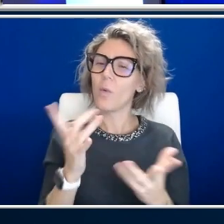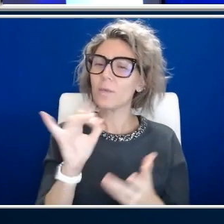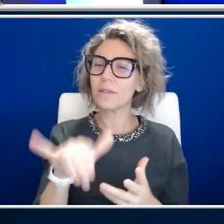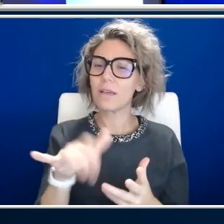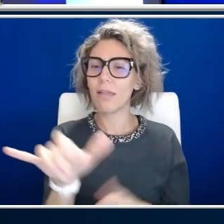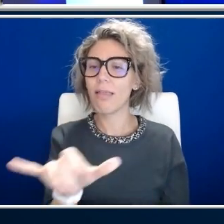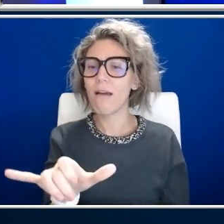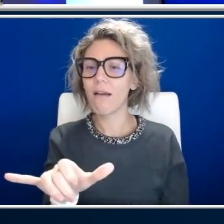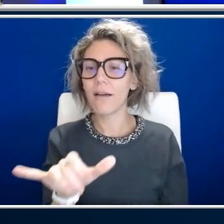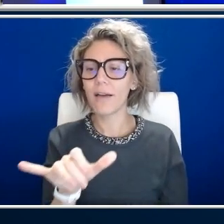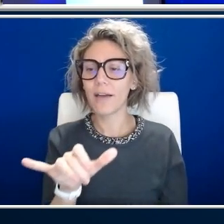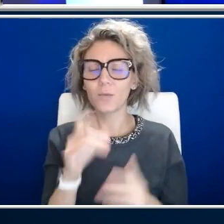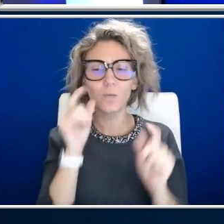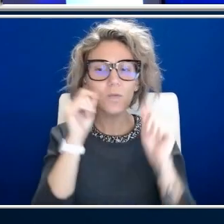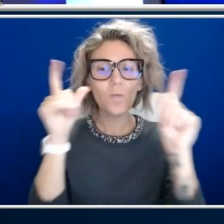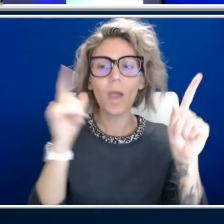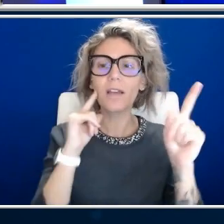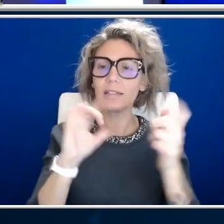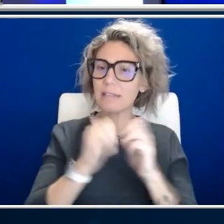that? How intense was it?